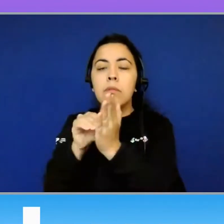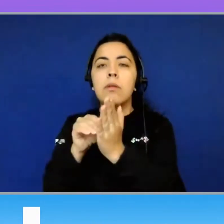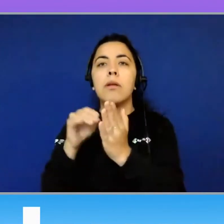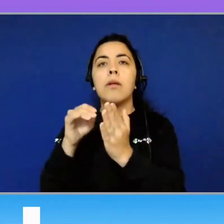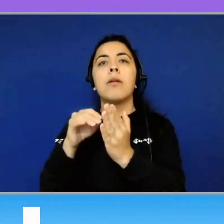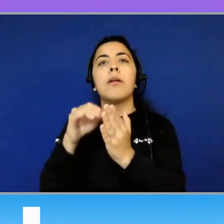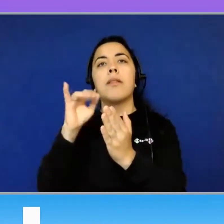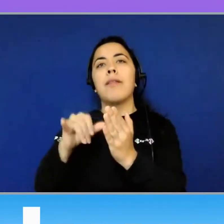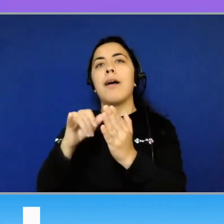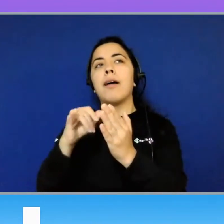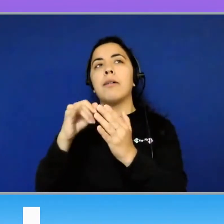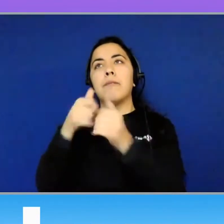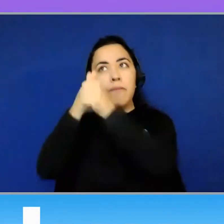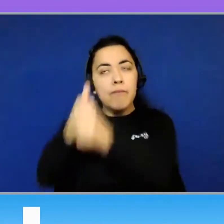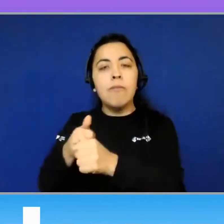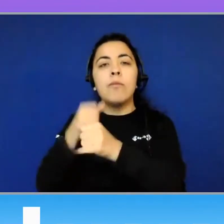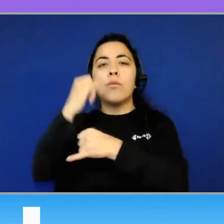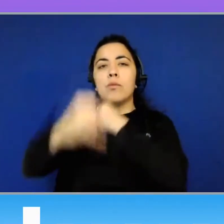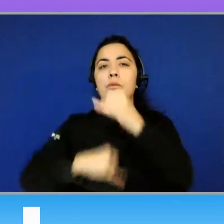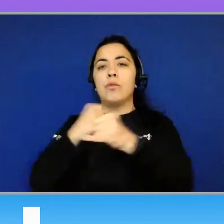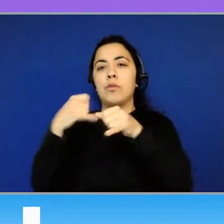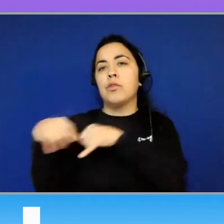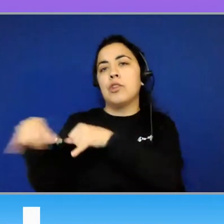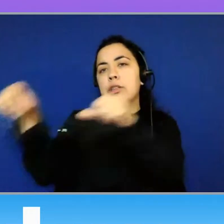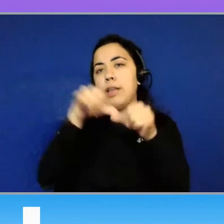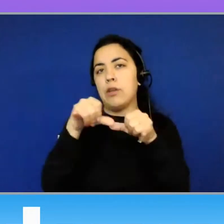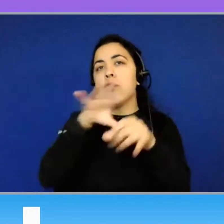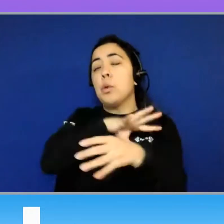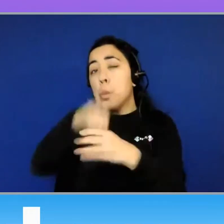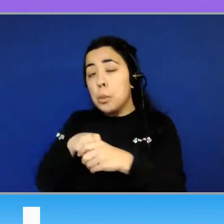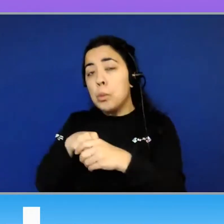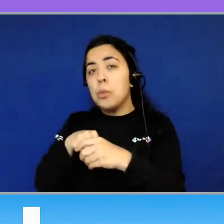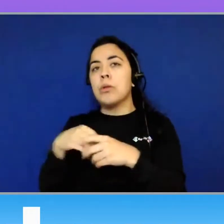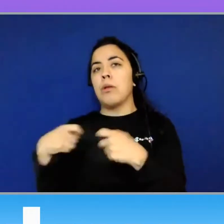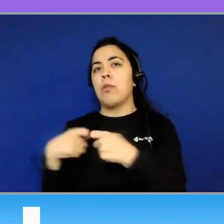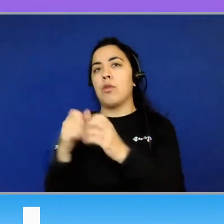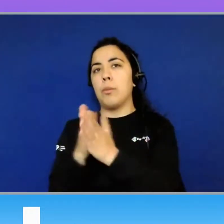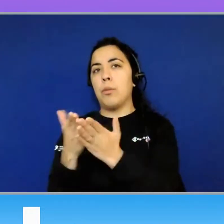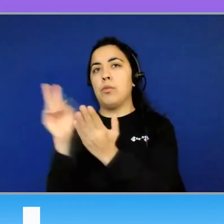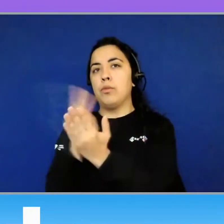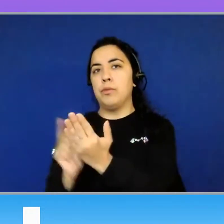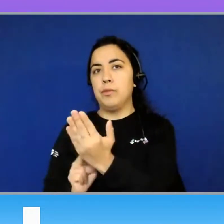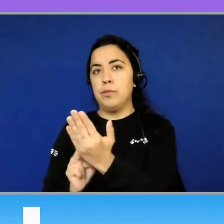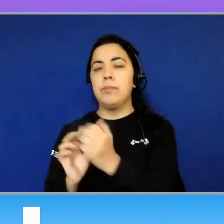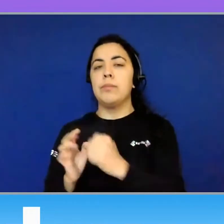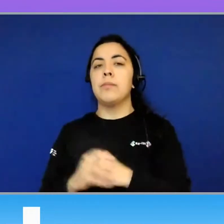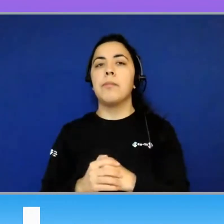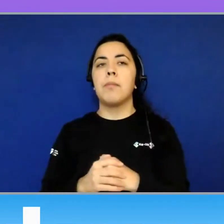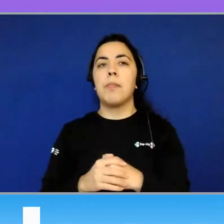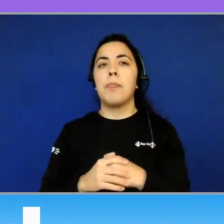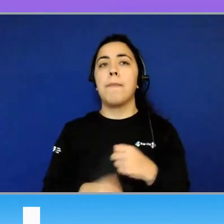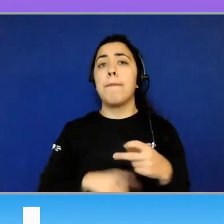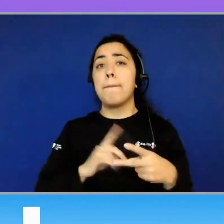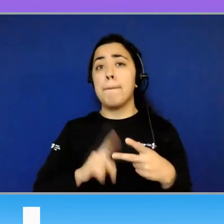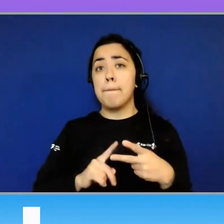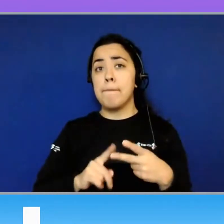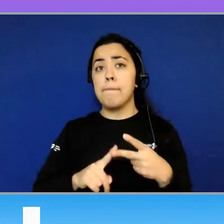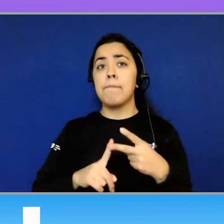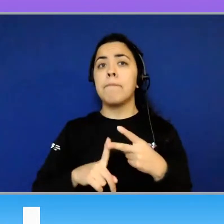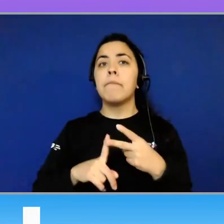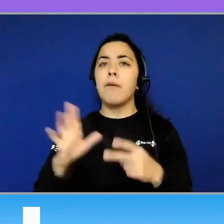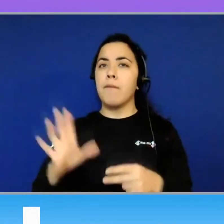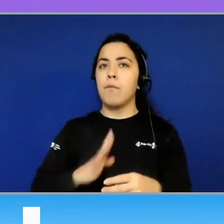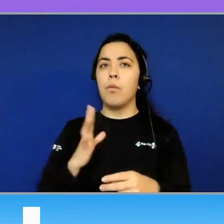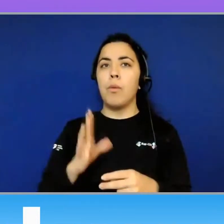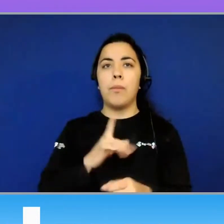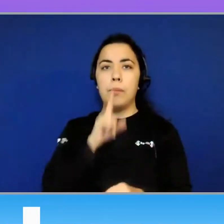international standards. Finally, we are looking into some other formal commitments in the directive, like setting up